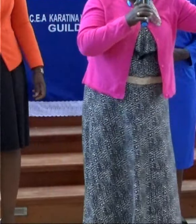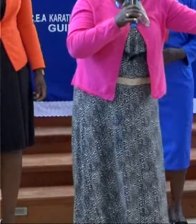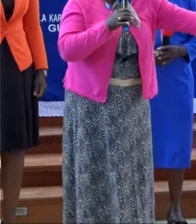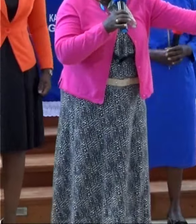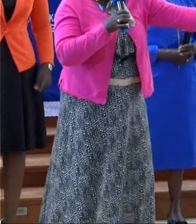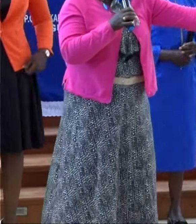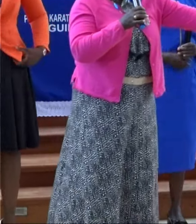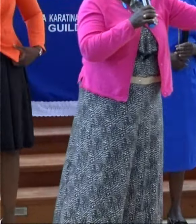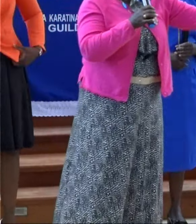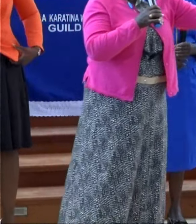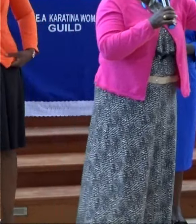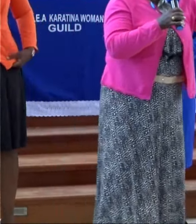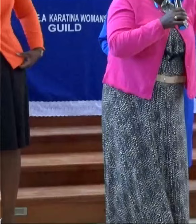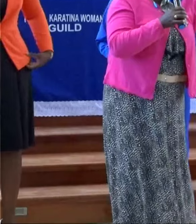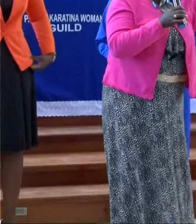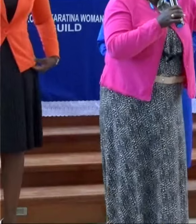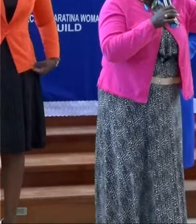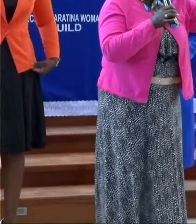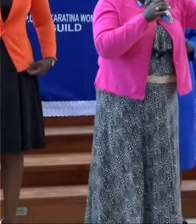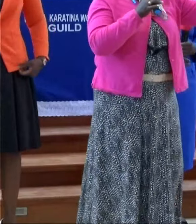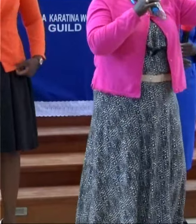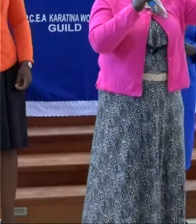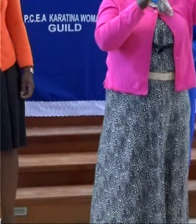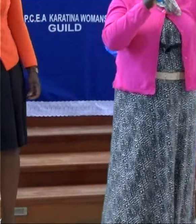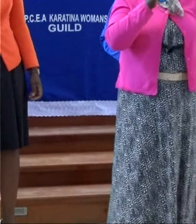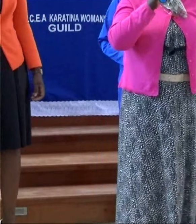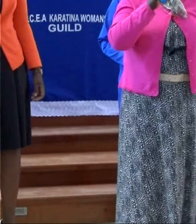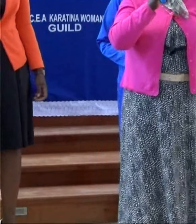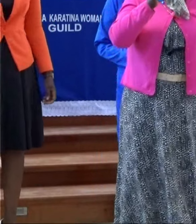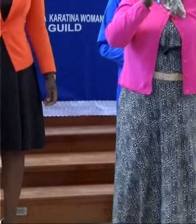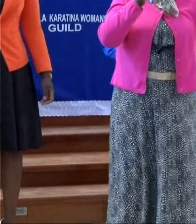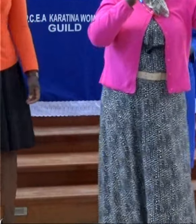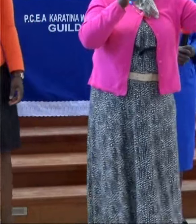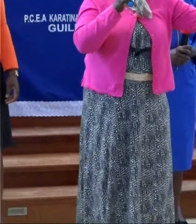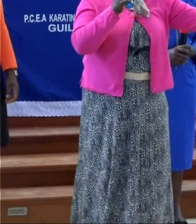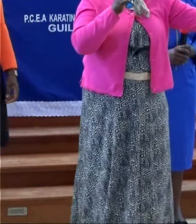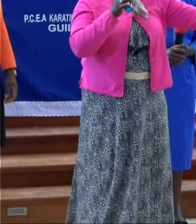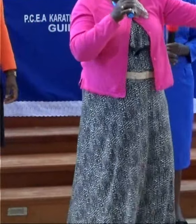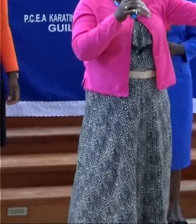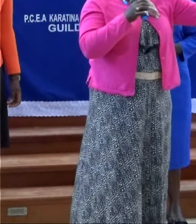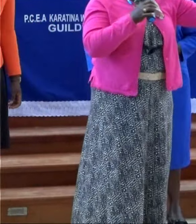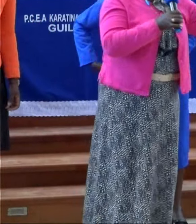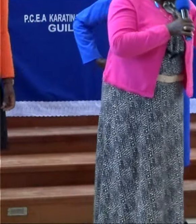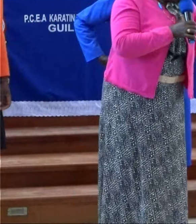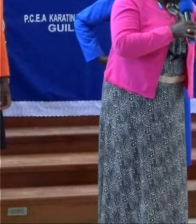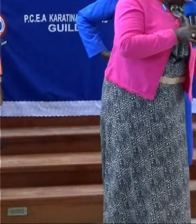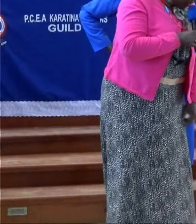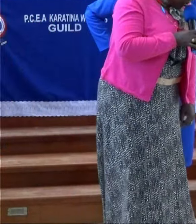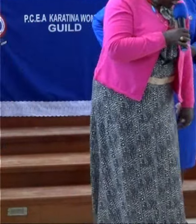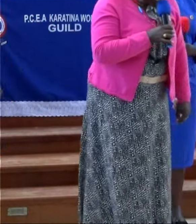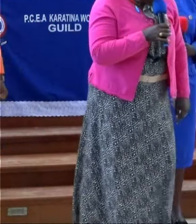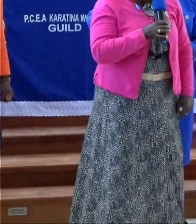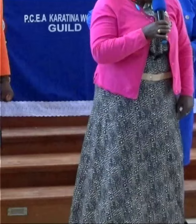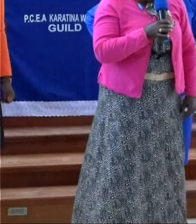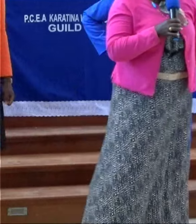This is where we are gathered in this altar this morning, oh God. Reign and glorify yourself in our midst, oh God. We submit to you,